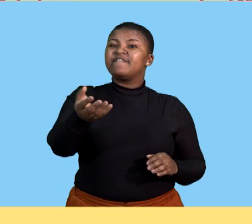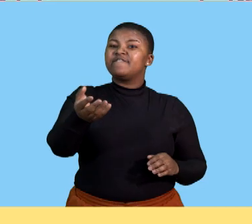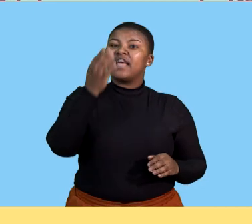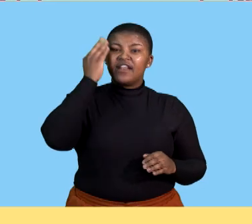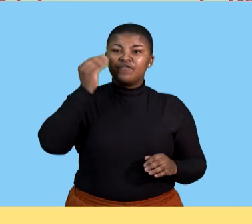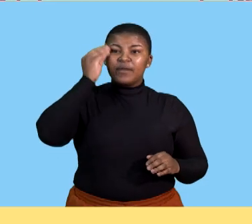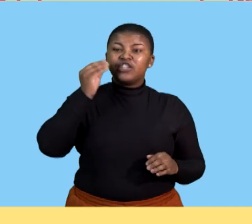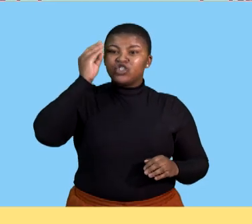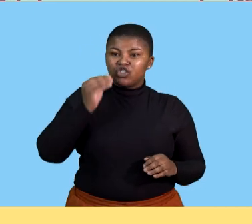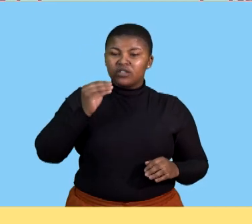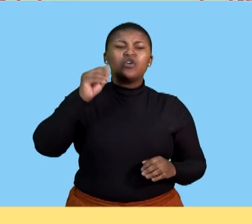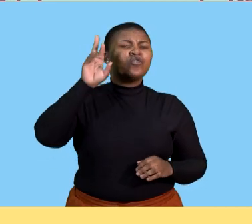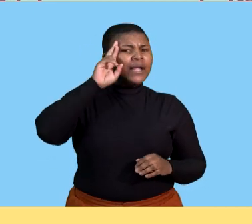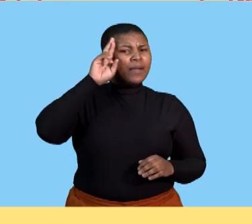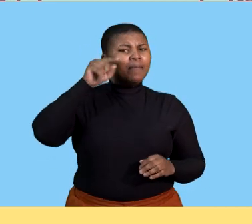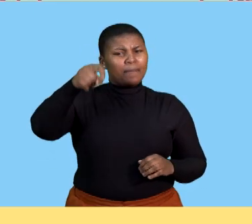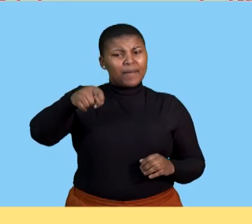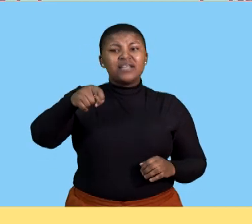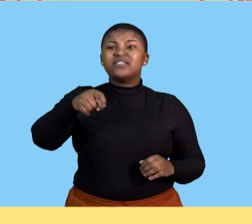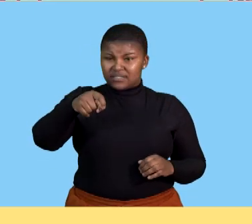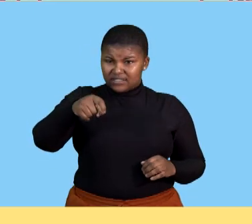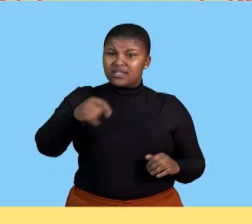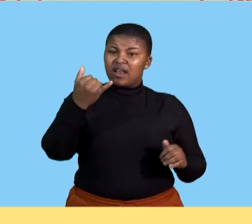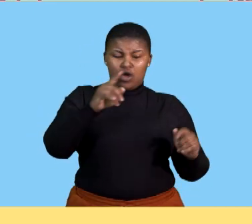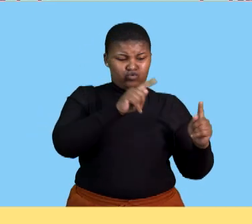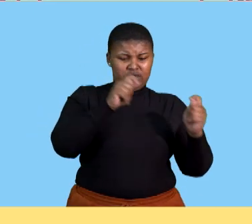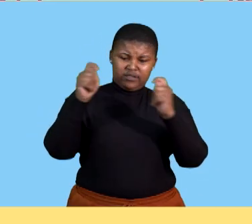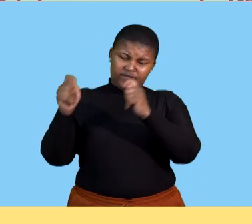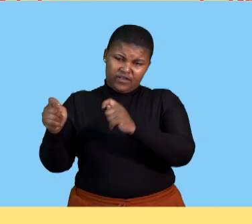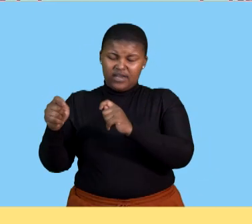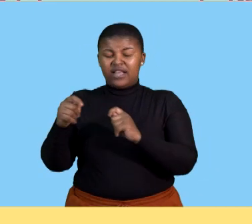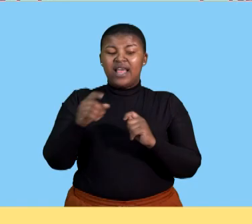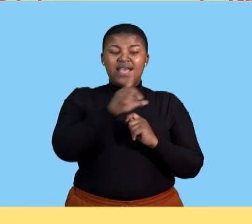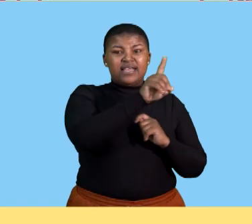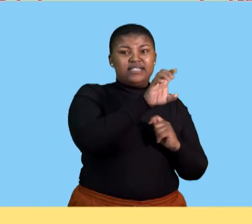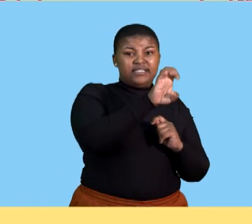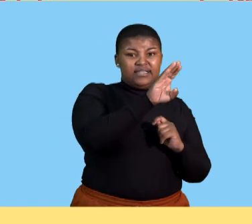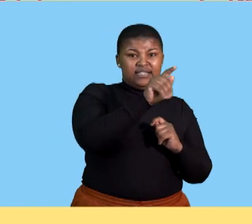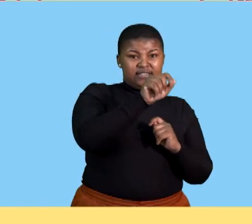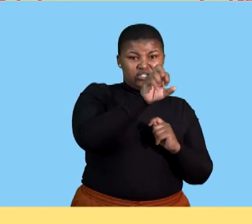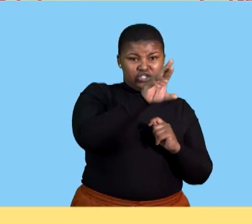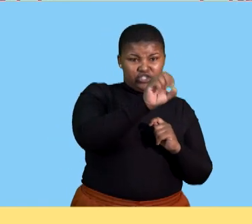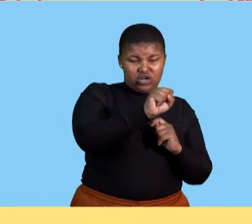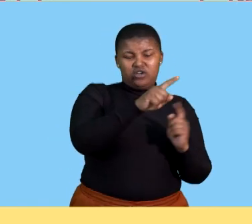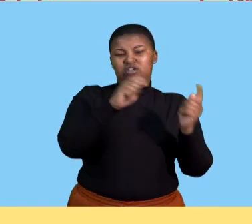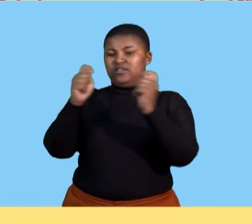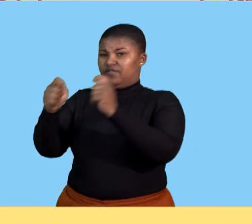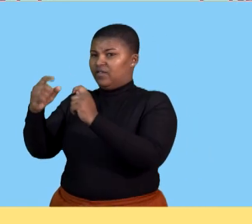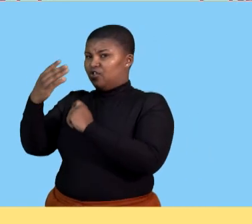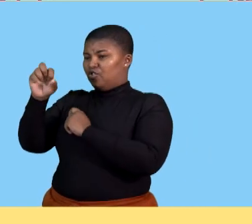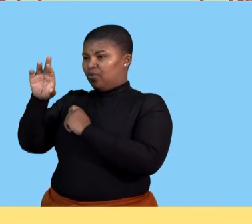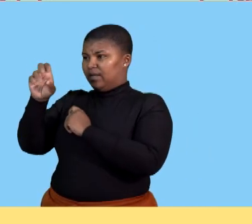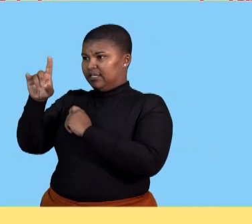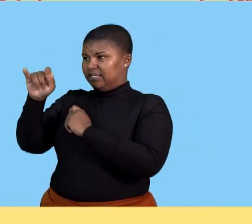given such information, you remember that once we are transferring a debtor with a credit balance, transferring